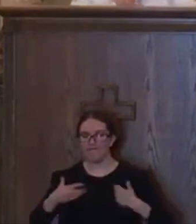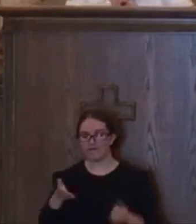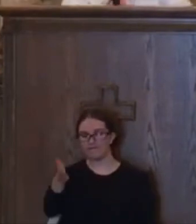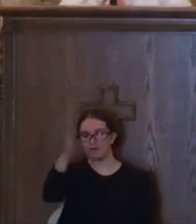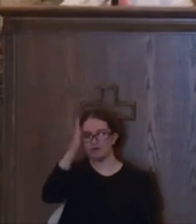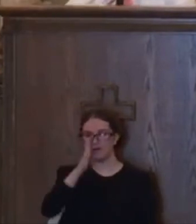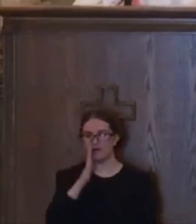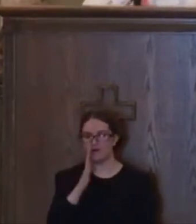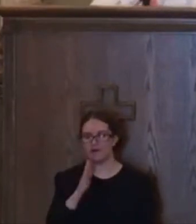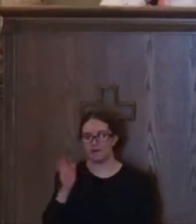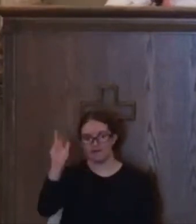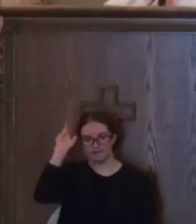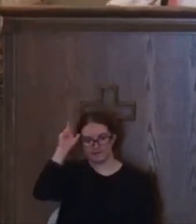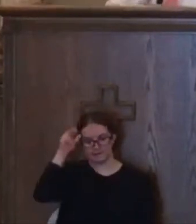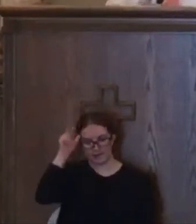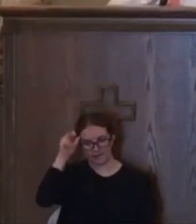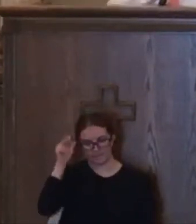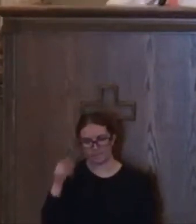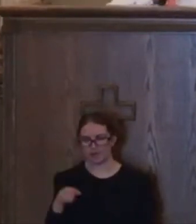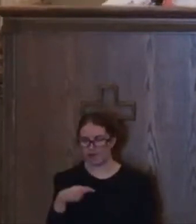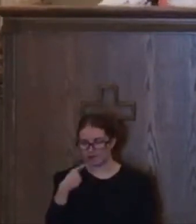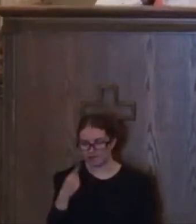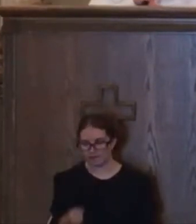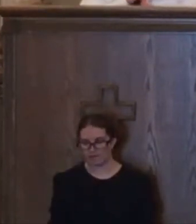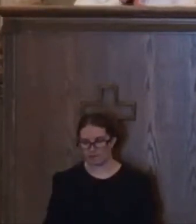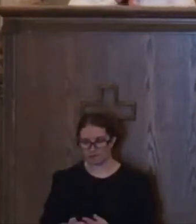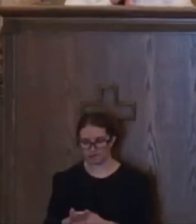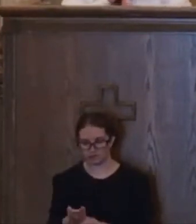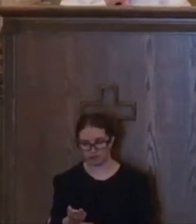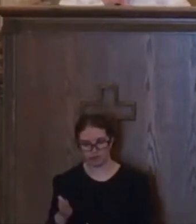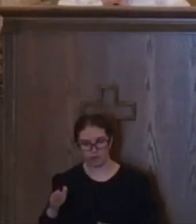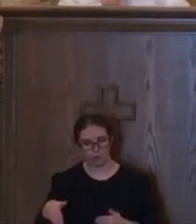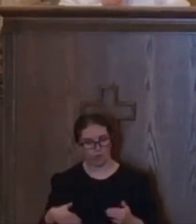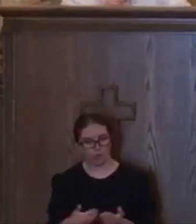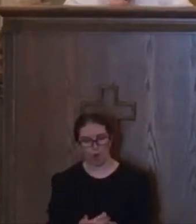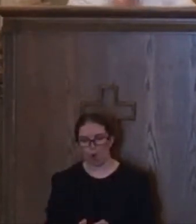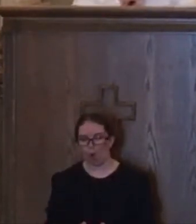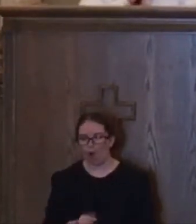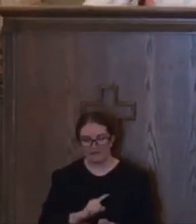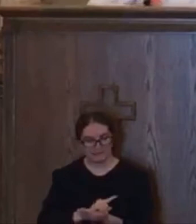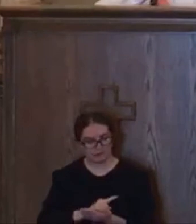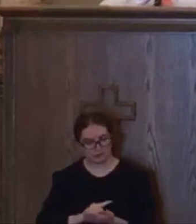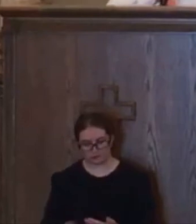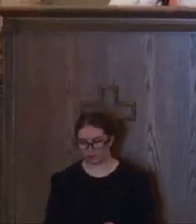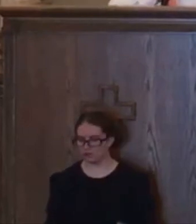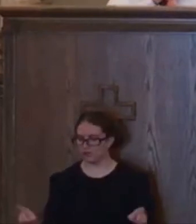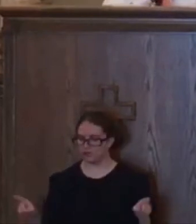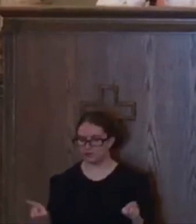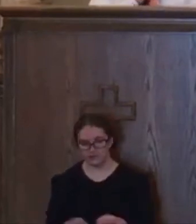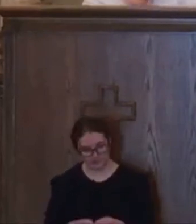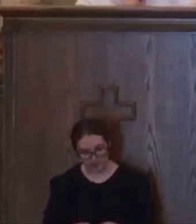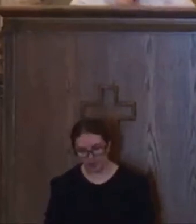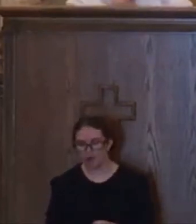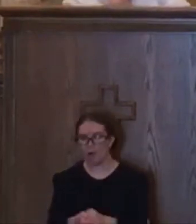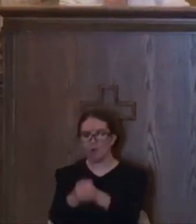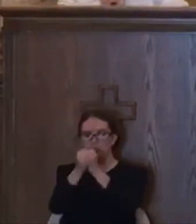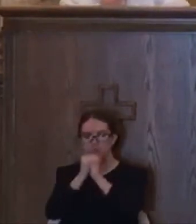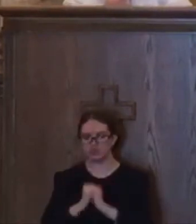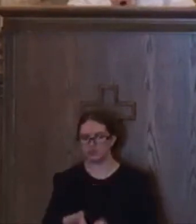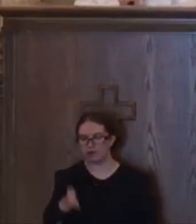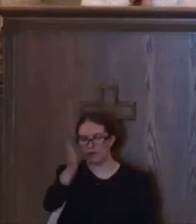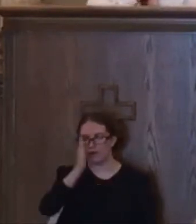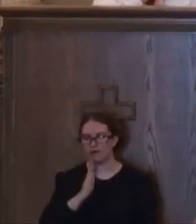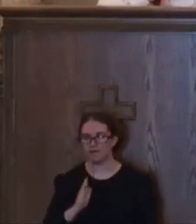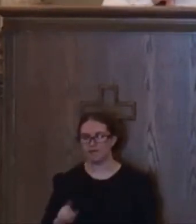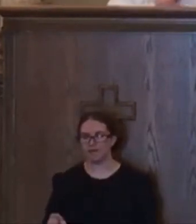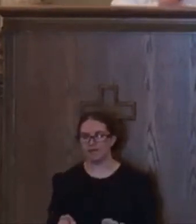God and letting the devil know, even though he's put you through all this week, you're still going to worship God and you're